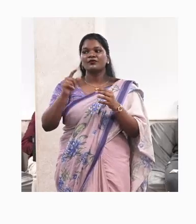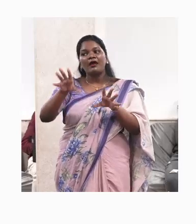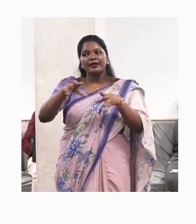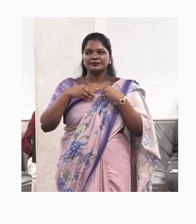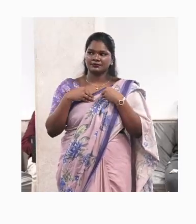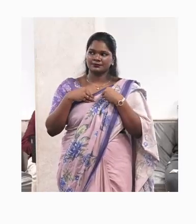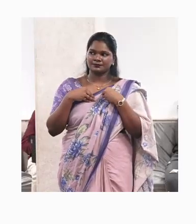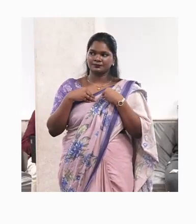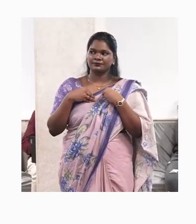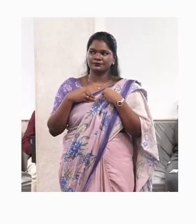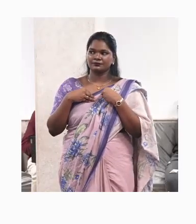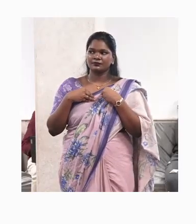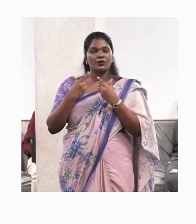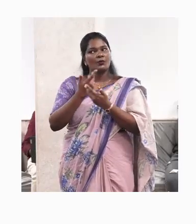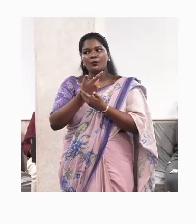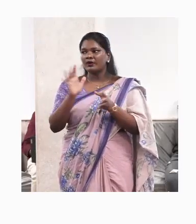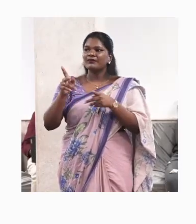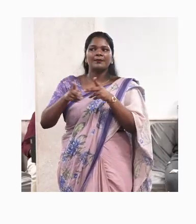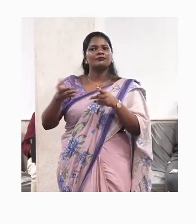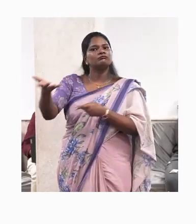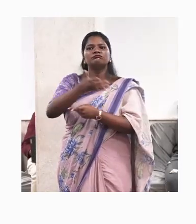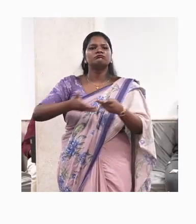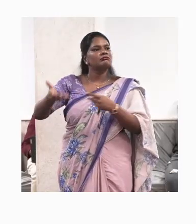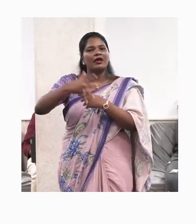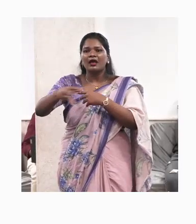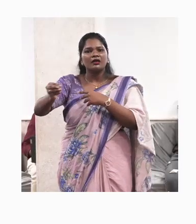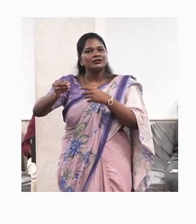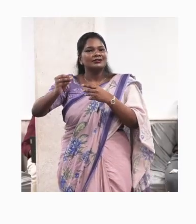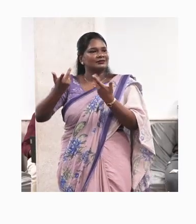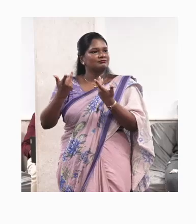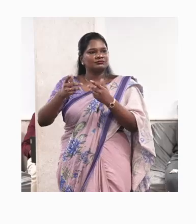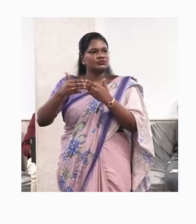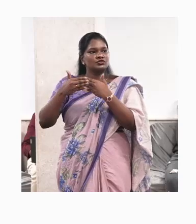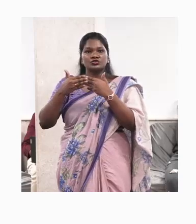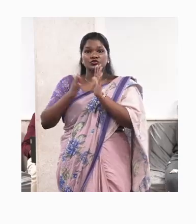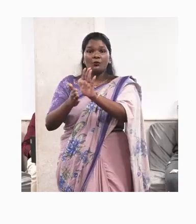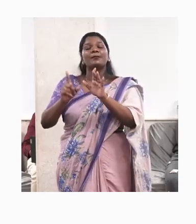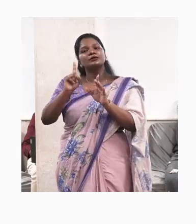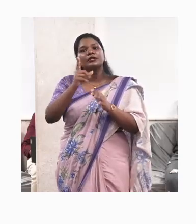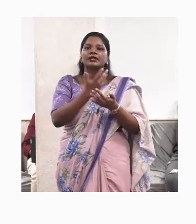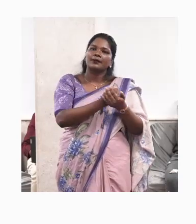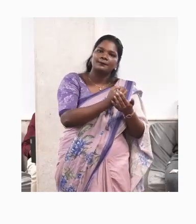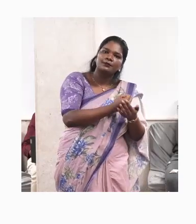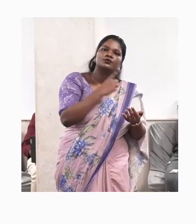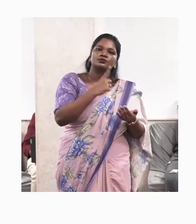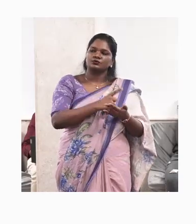accept whatever the outcome is, but to keep with the truth.